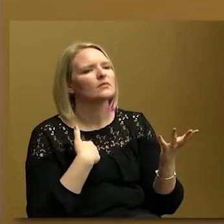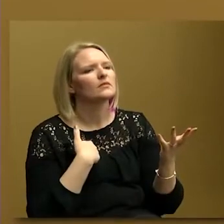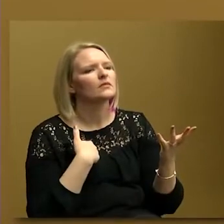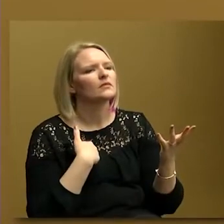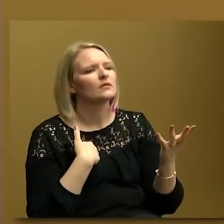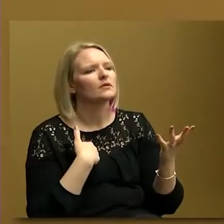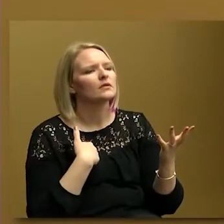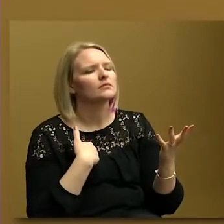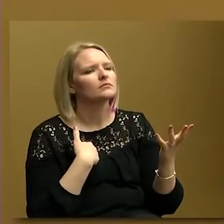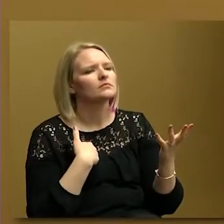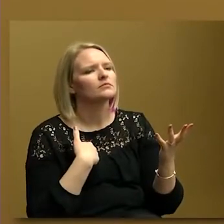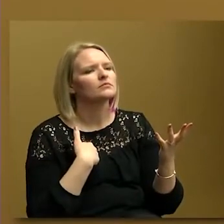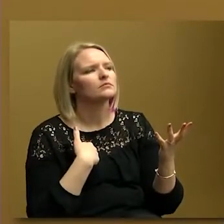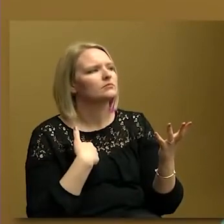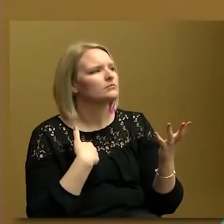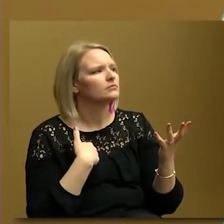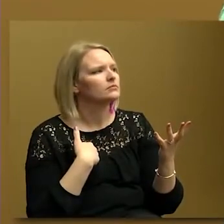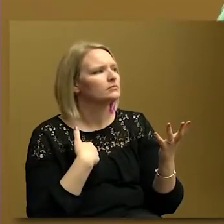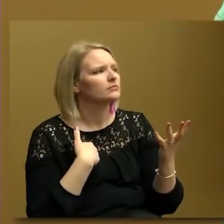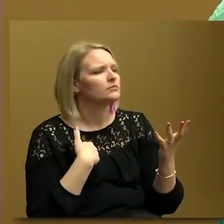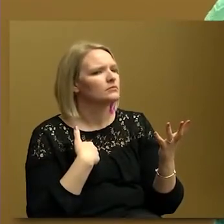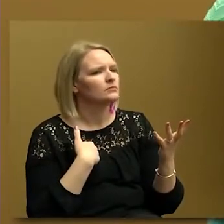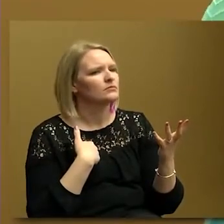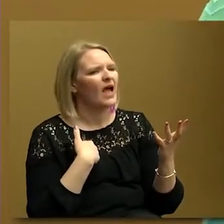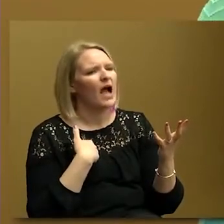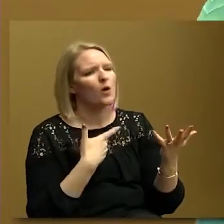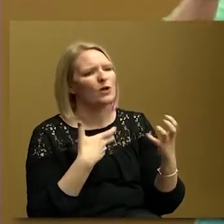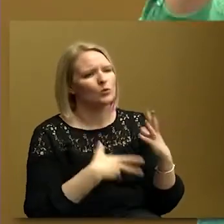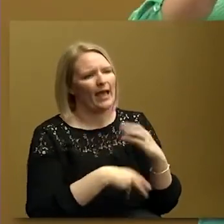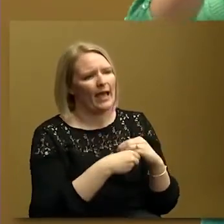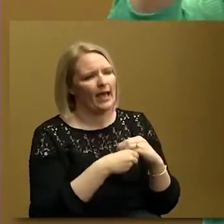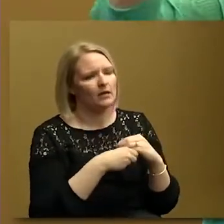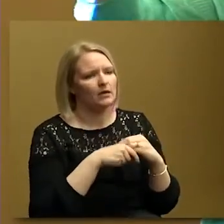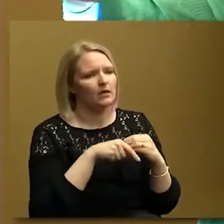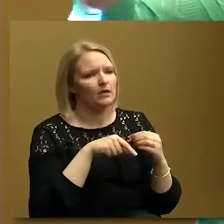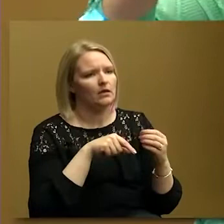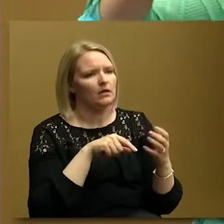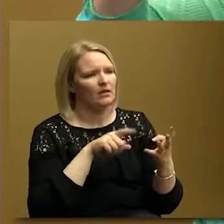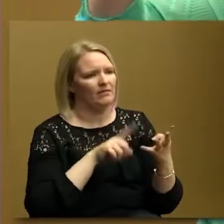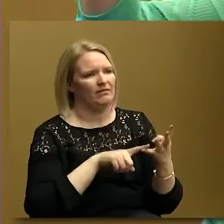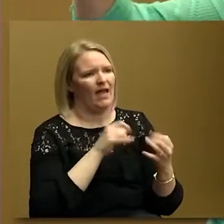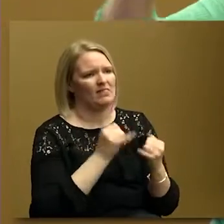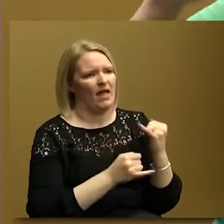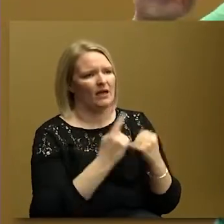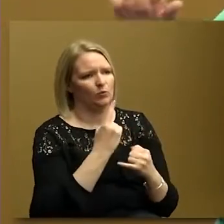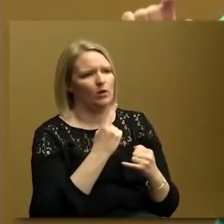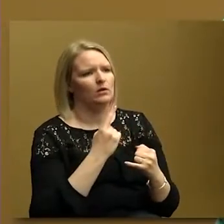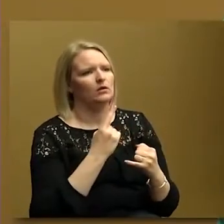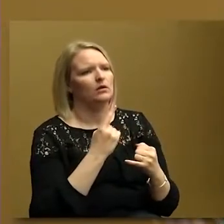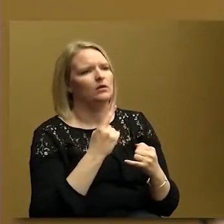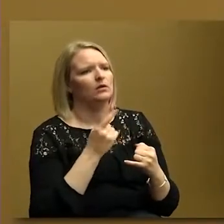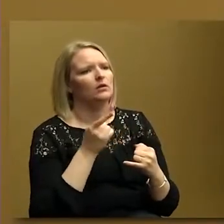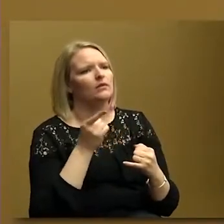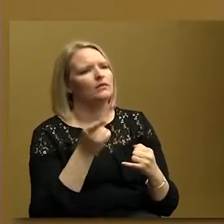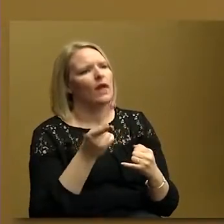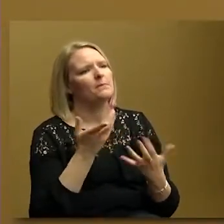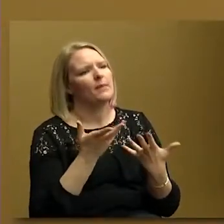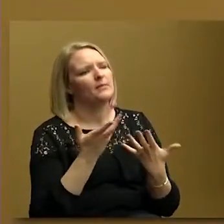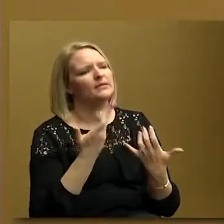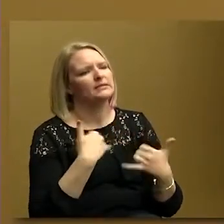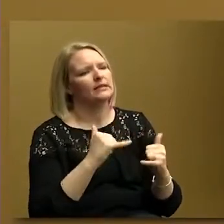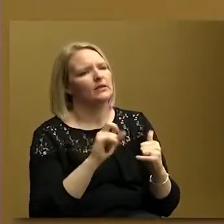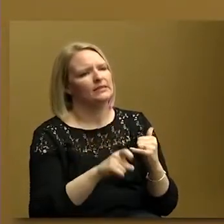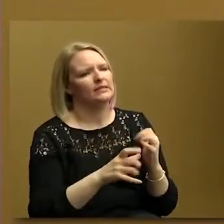use, with these kids, you still, because there could be some of those skills that they're going to need.